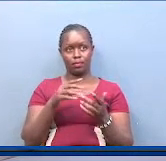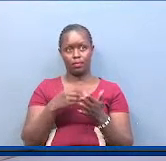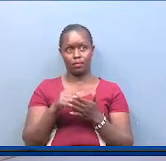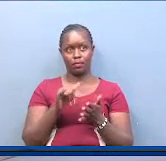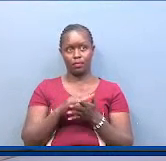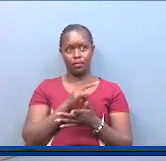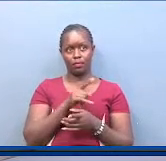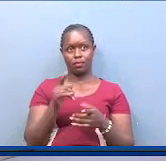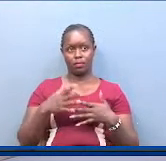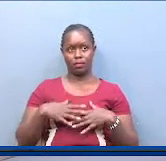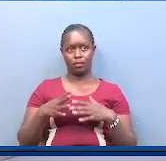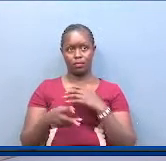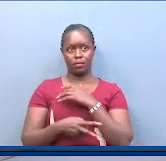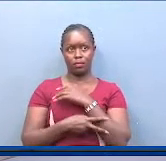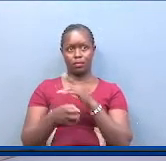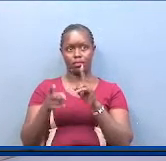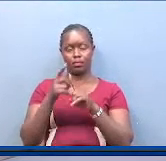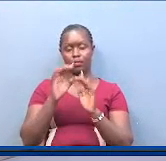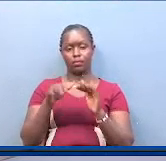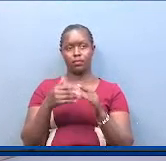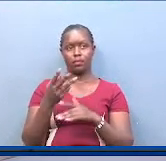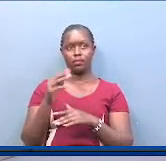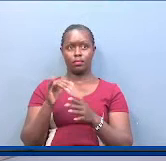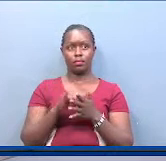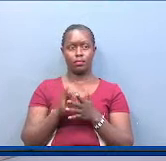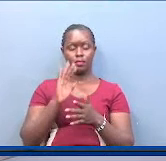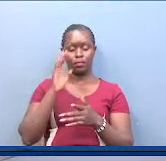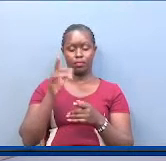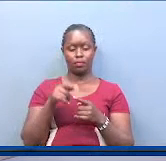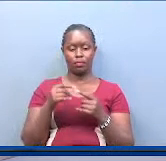that those people they have stolen and they have given them, now